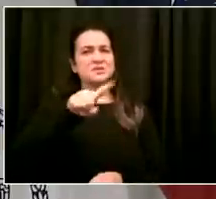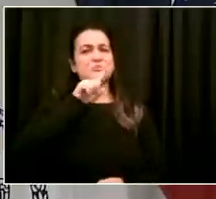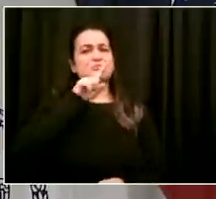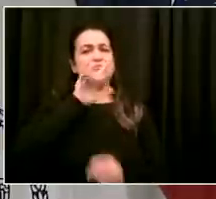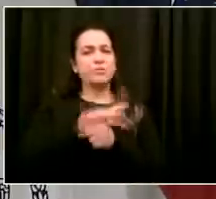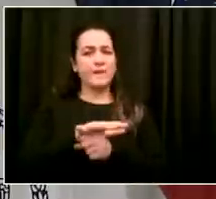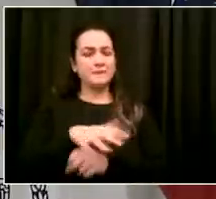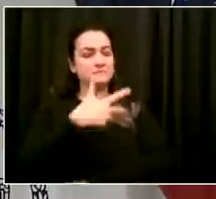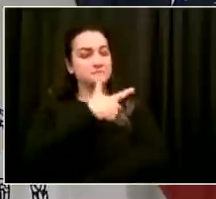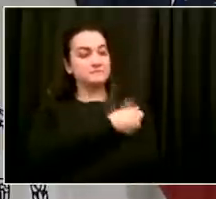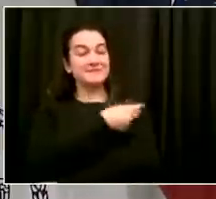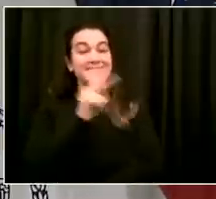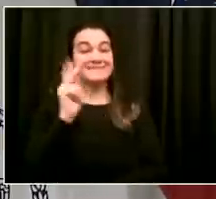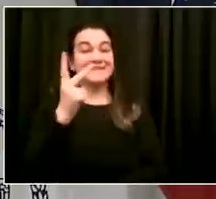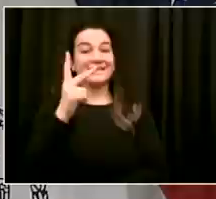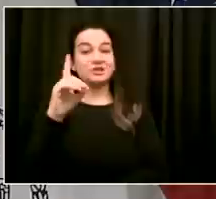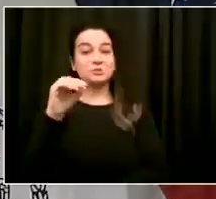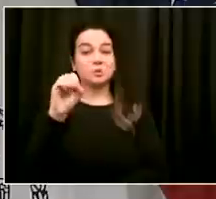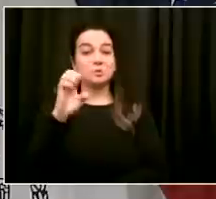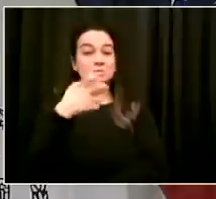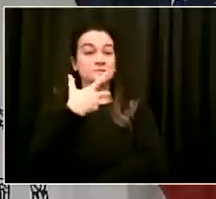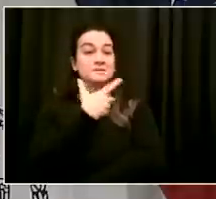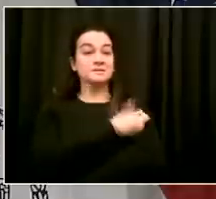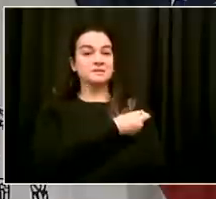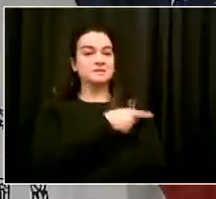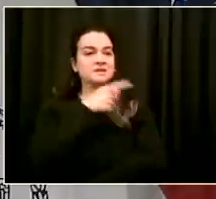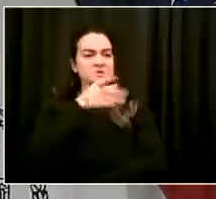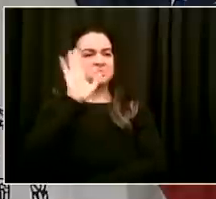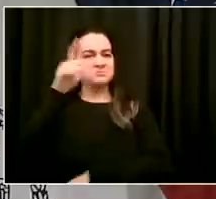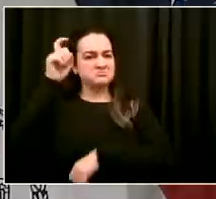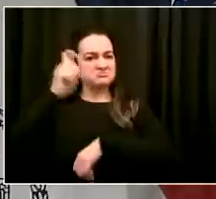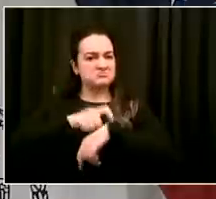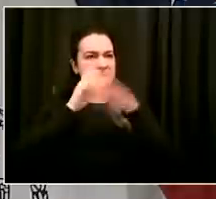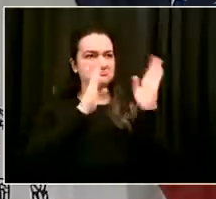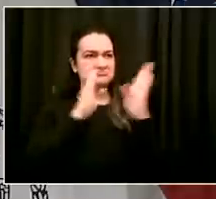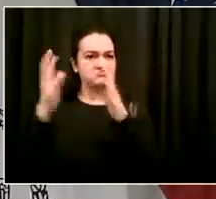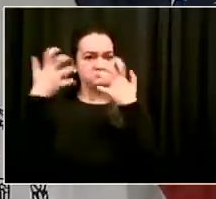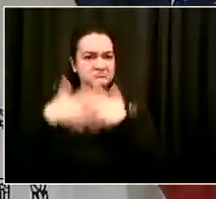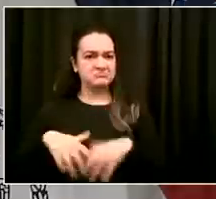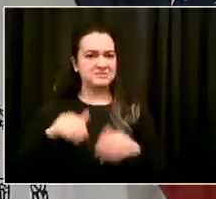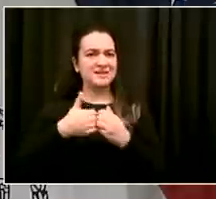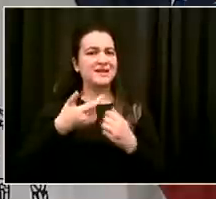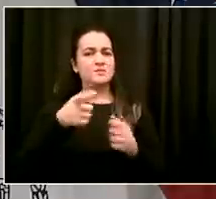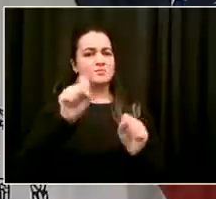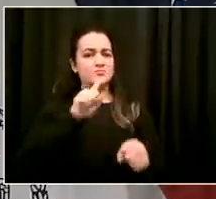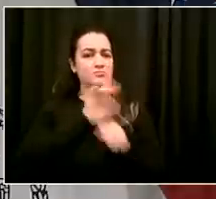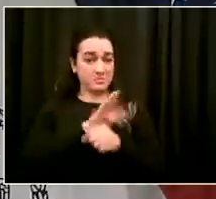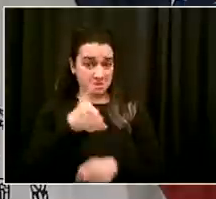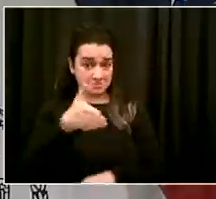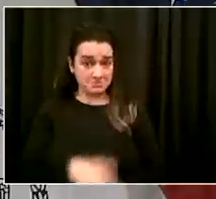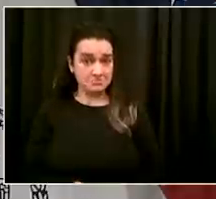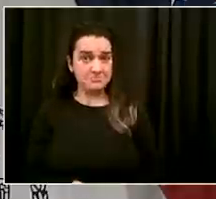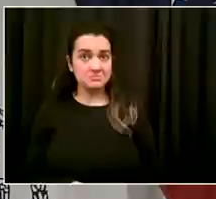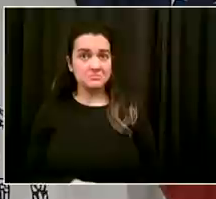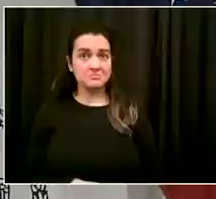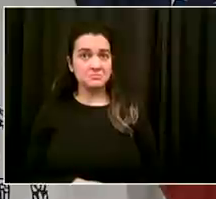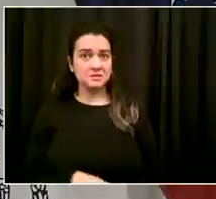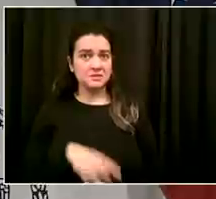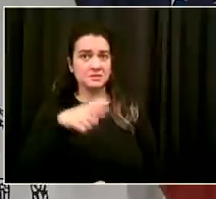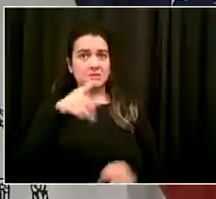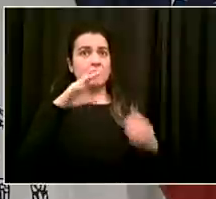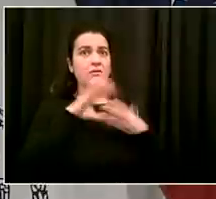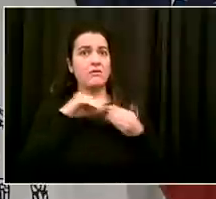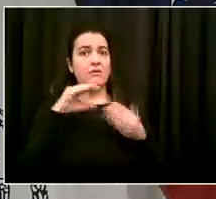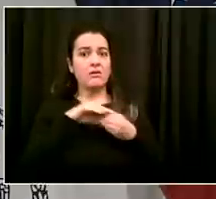short amount of time. How do you get them their second dose with the shortage and then also continue with groups like 1C in the